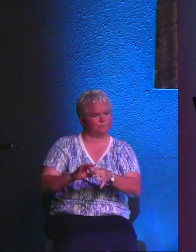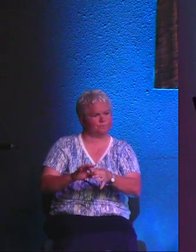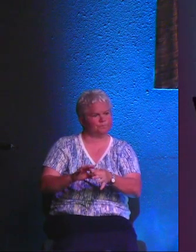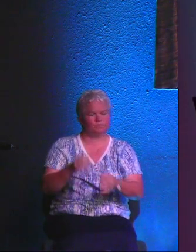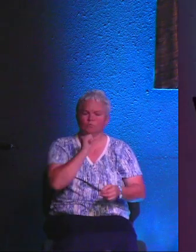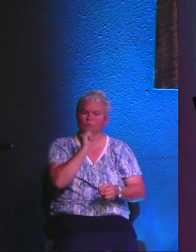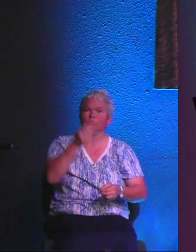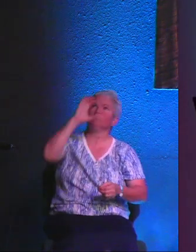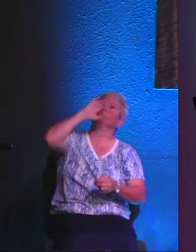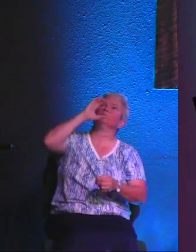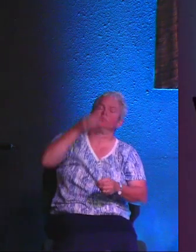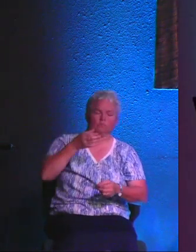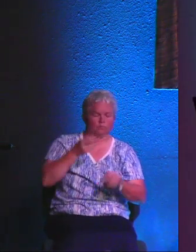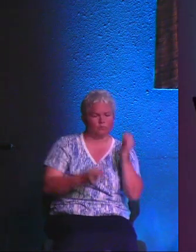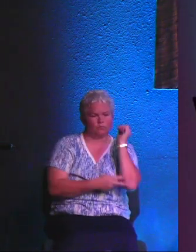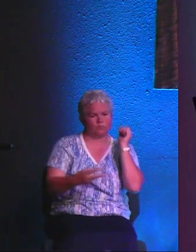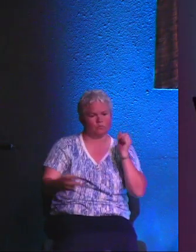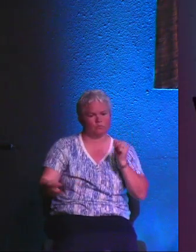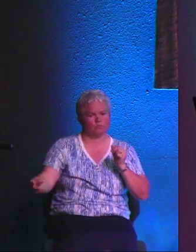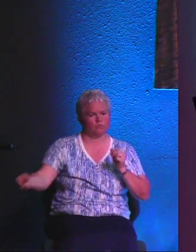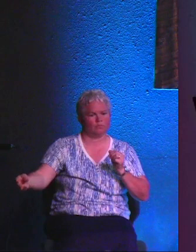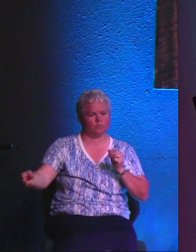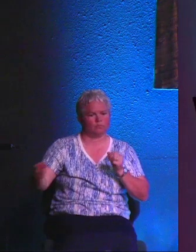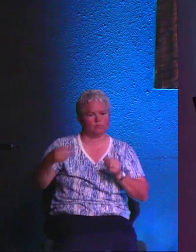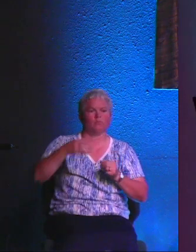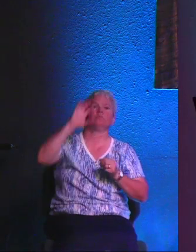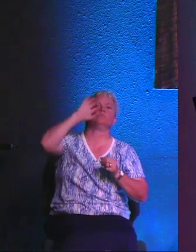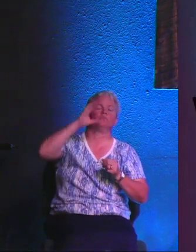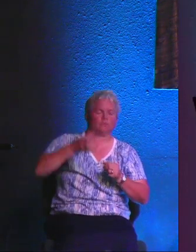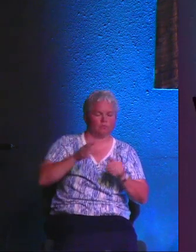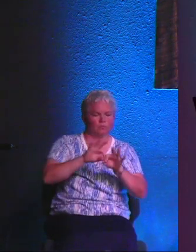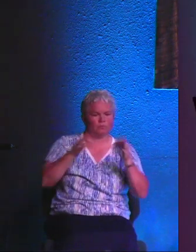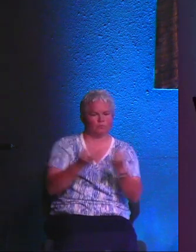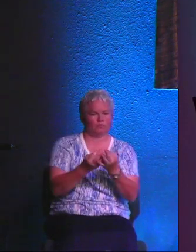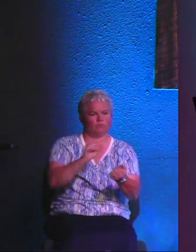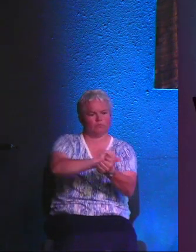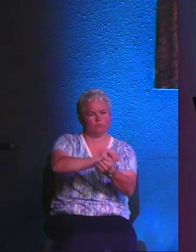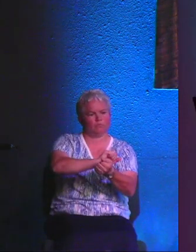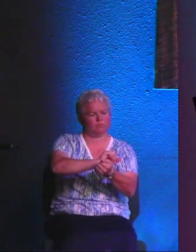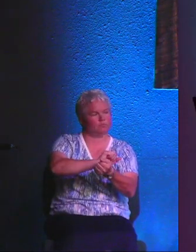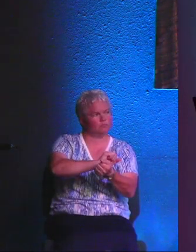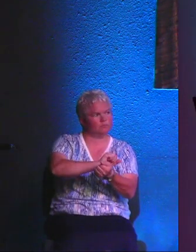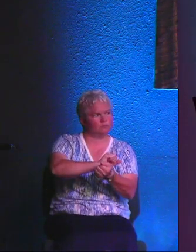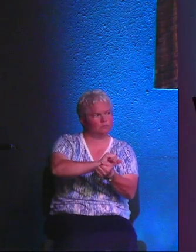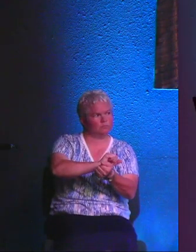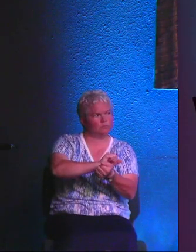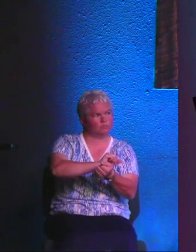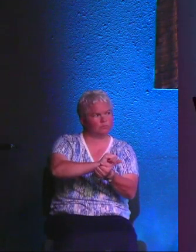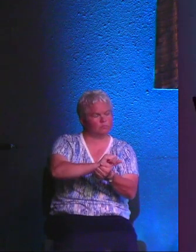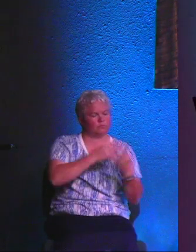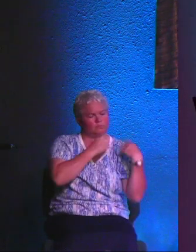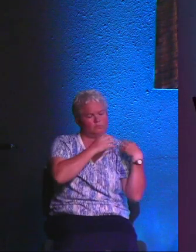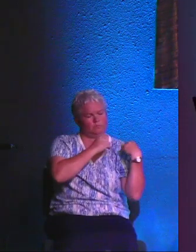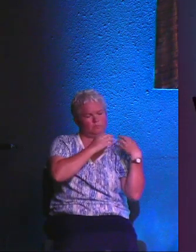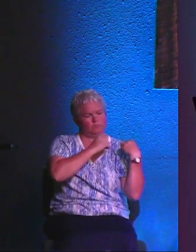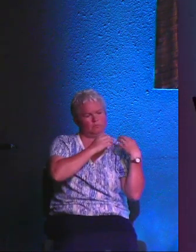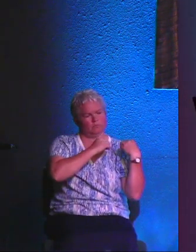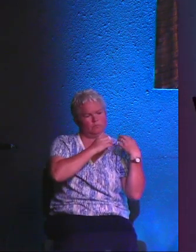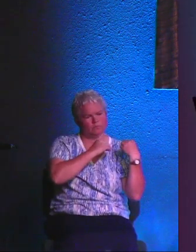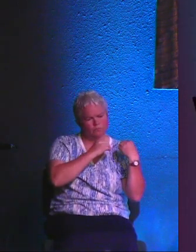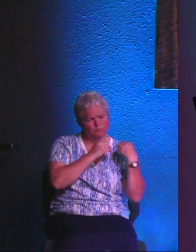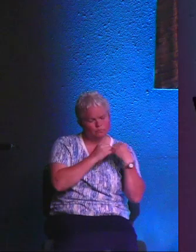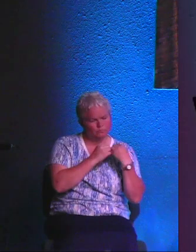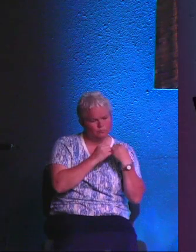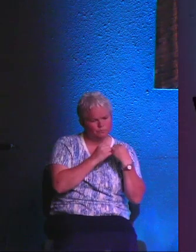sober. I fell back into using meth and alcohol, leaving my family and job. I failed my patches, wasn't checking in with